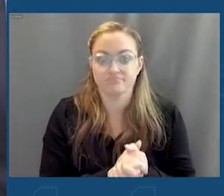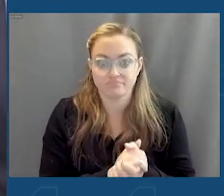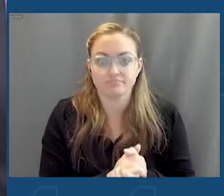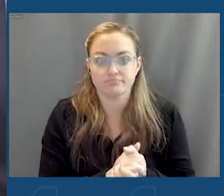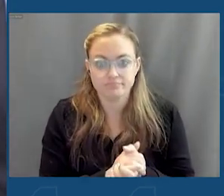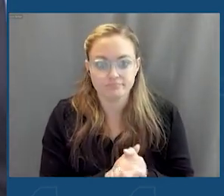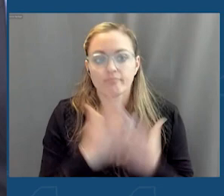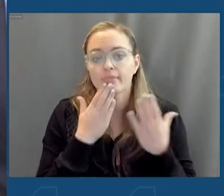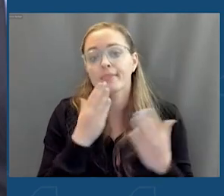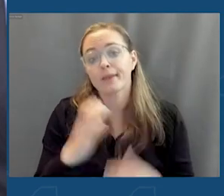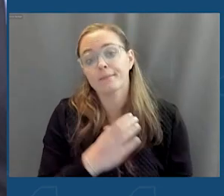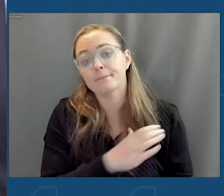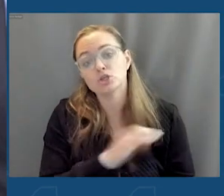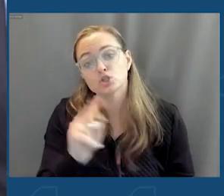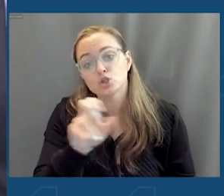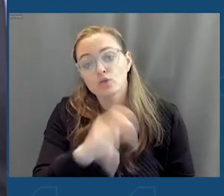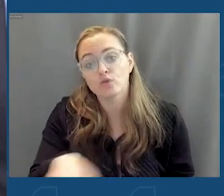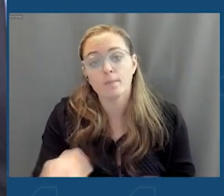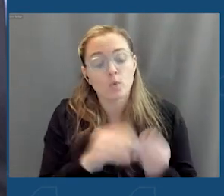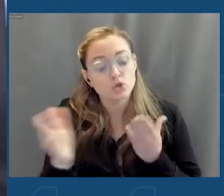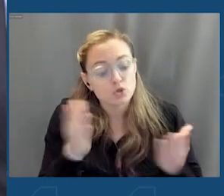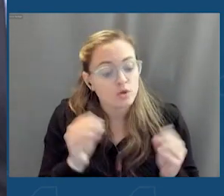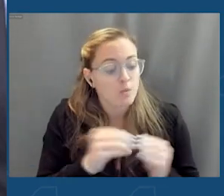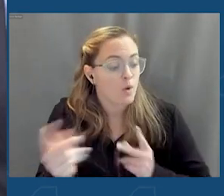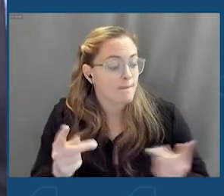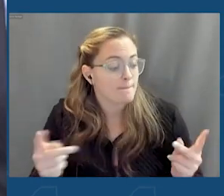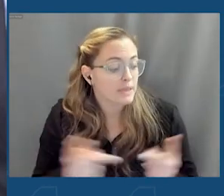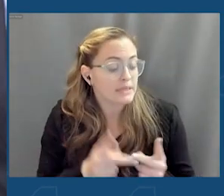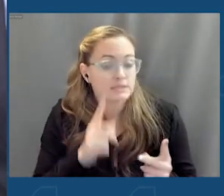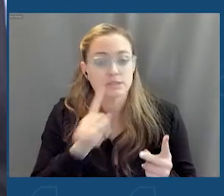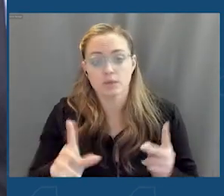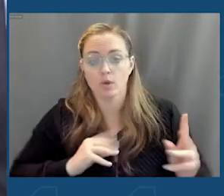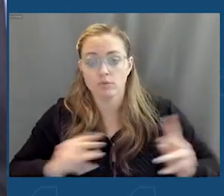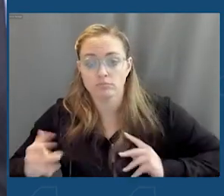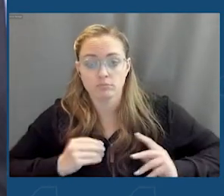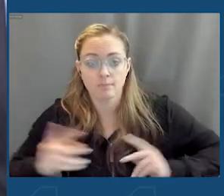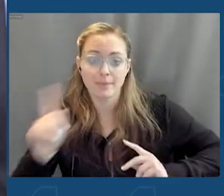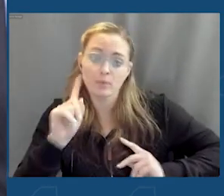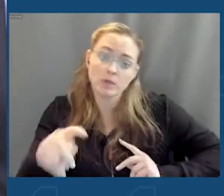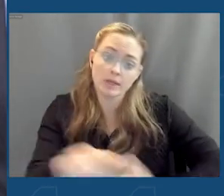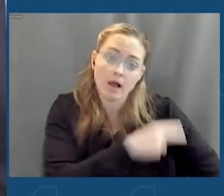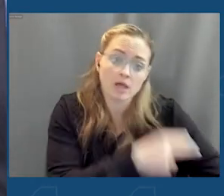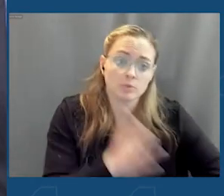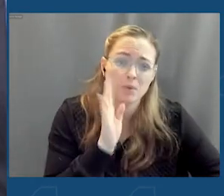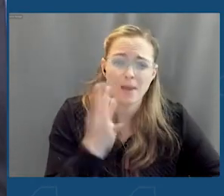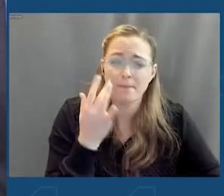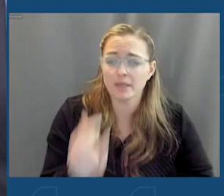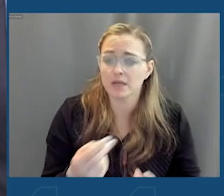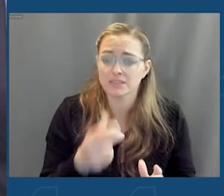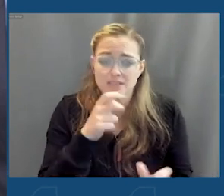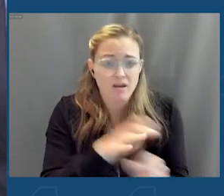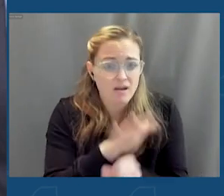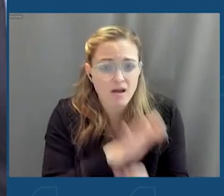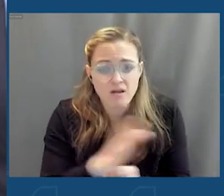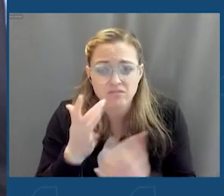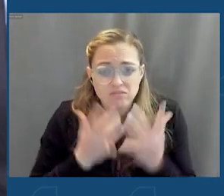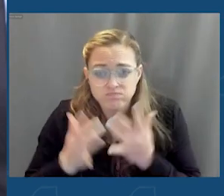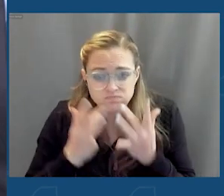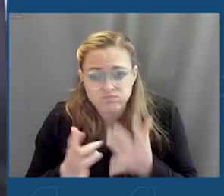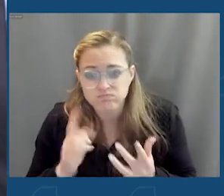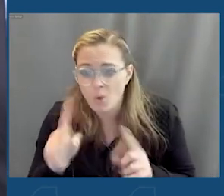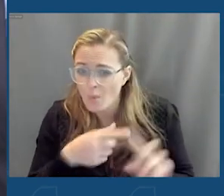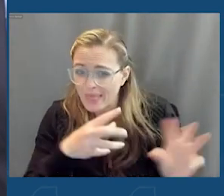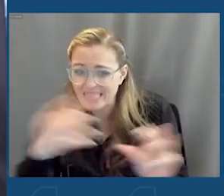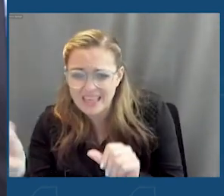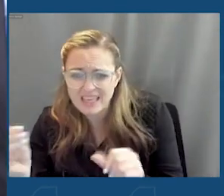have more services, more places for take people when they need a hospital bed because we have a shortage there. But when they leave there, don't just